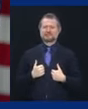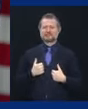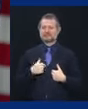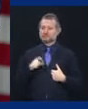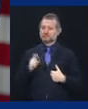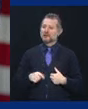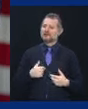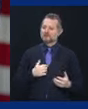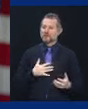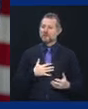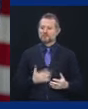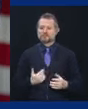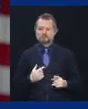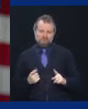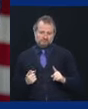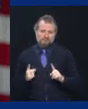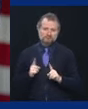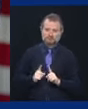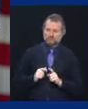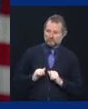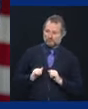situation. It's my own